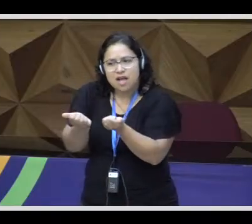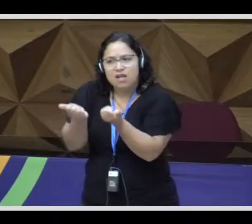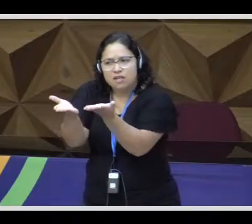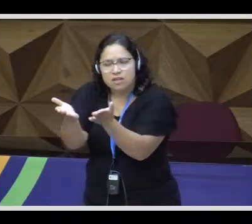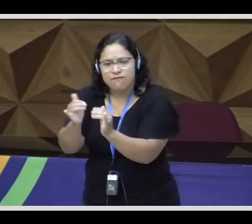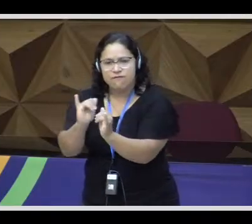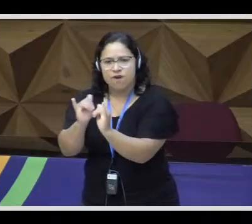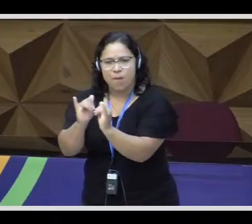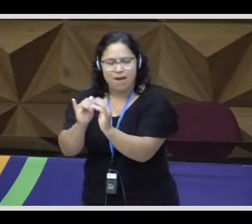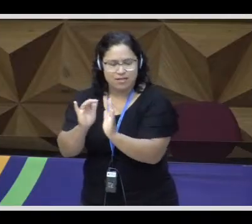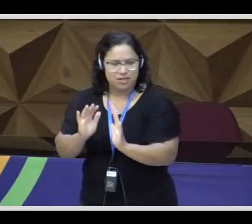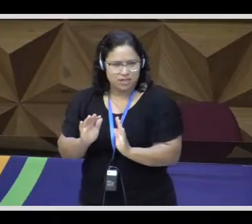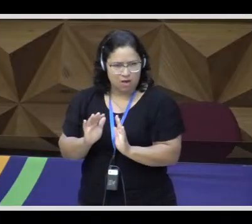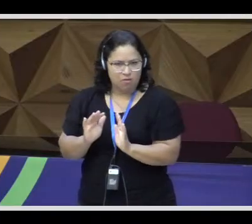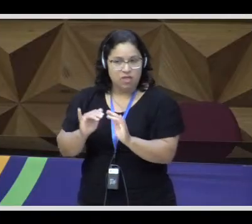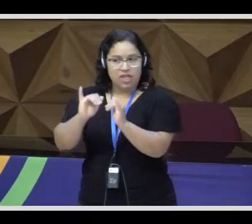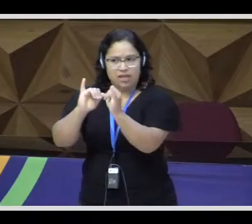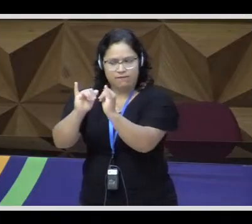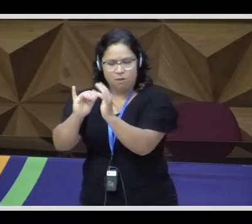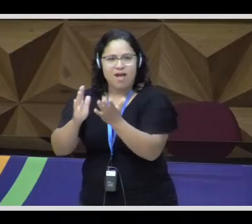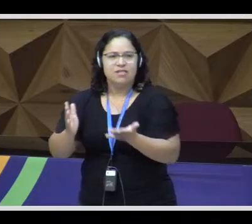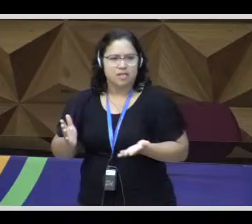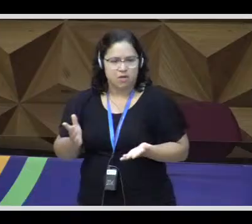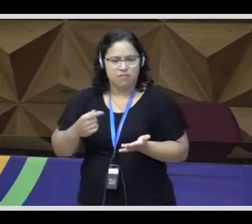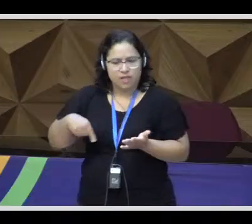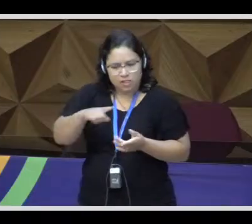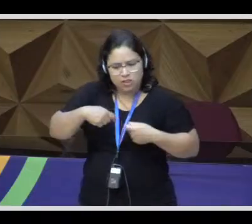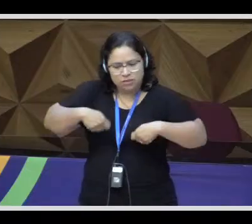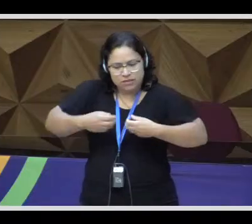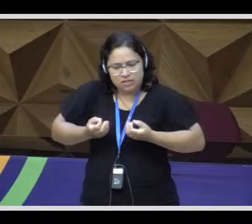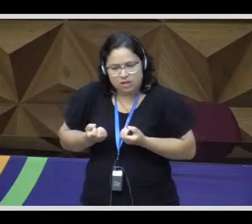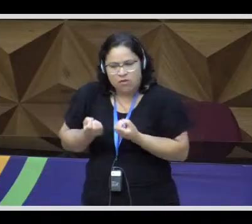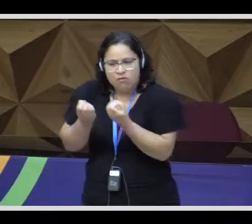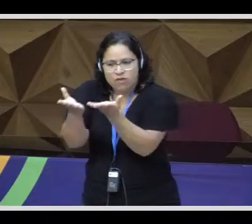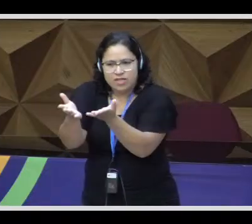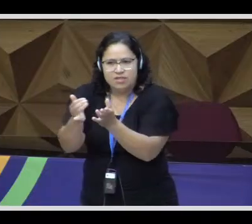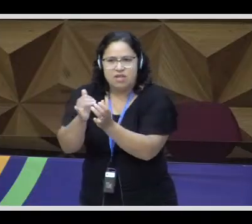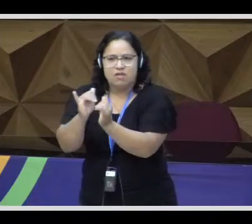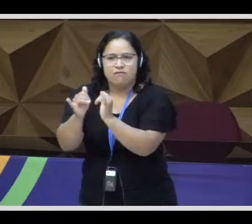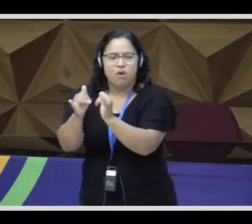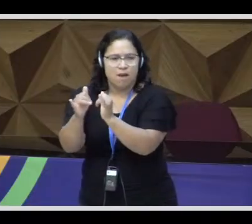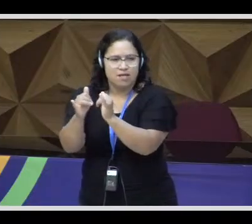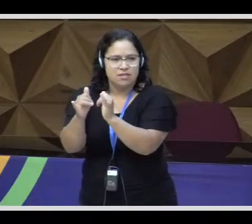We want to provide information to them, but there is a limit.